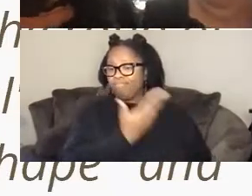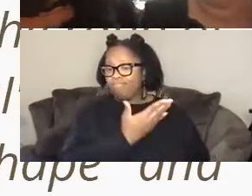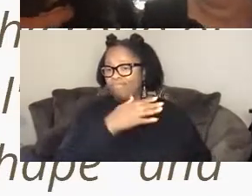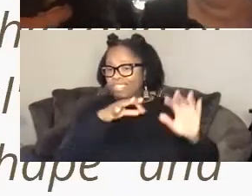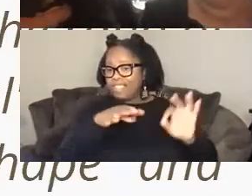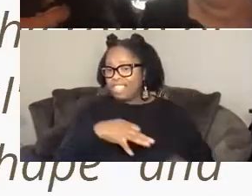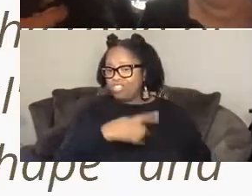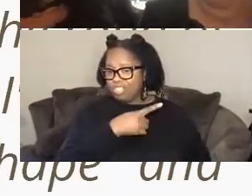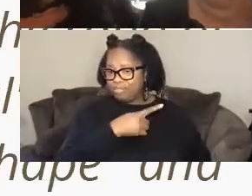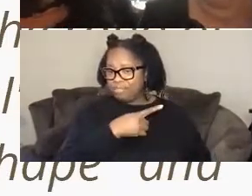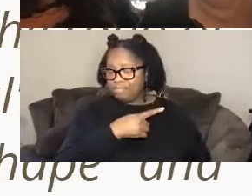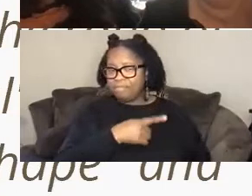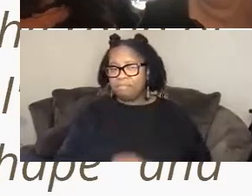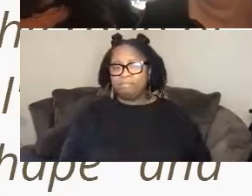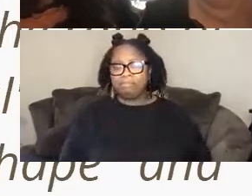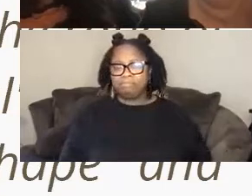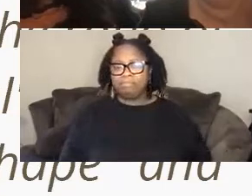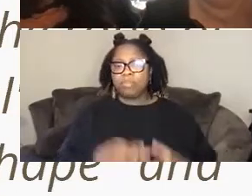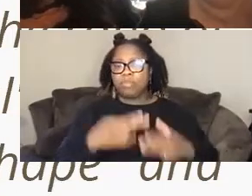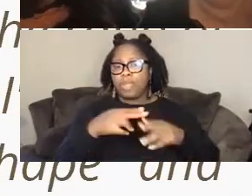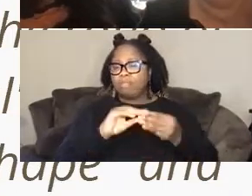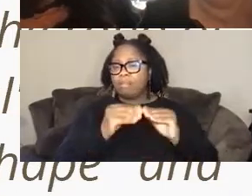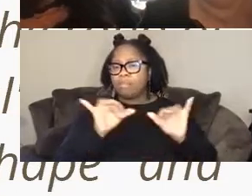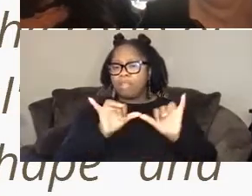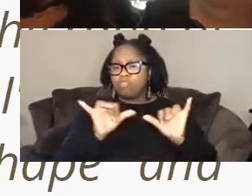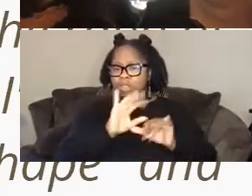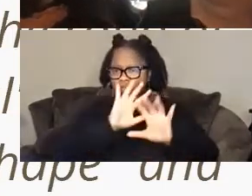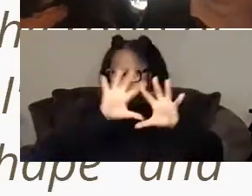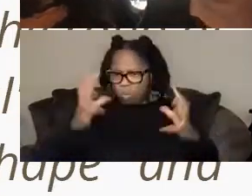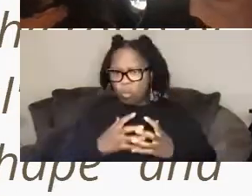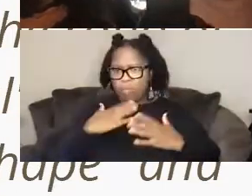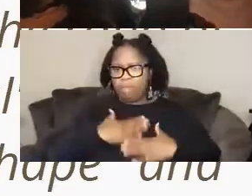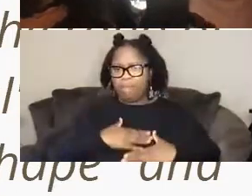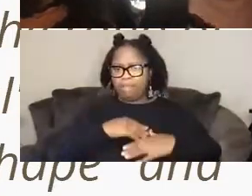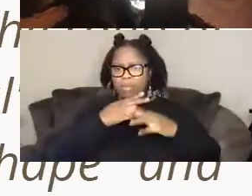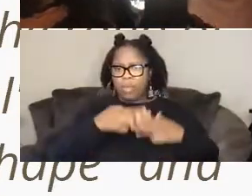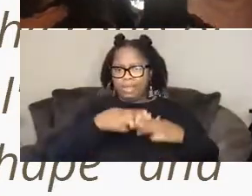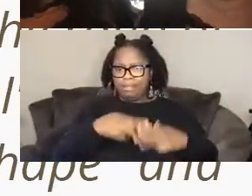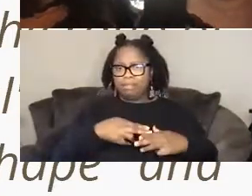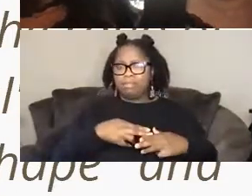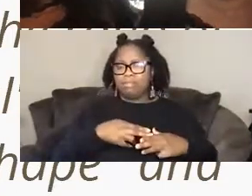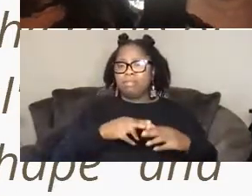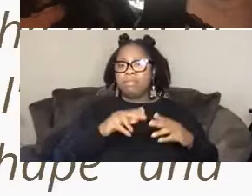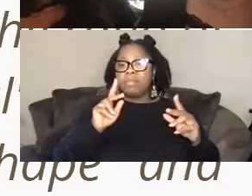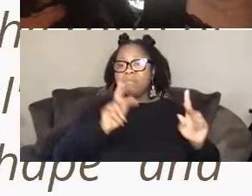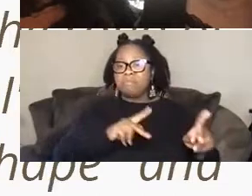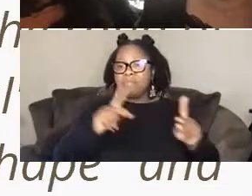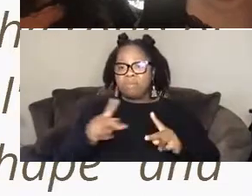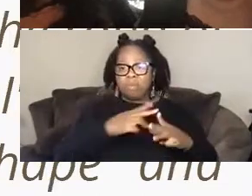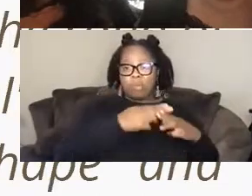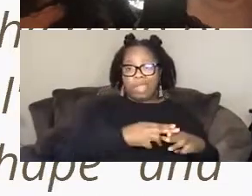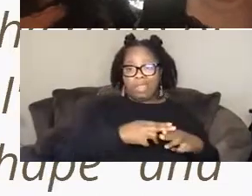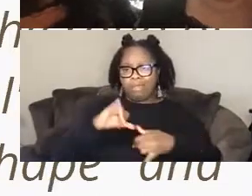them. Weight is a numerical measurement of total body weight, the ratio of a person's weight in relation to height, or